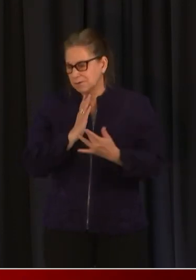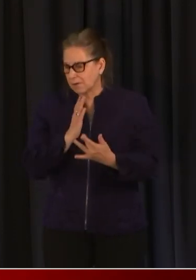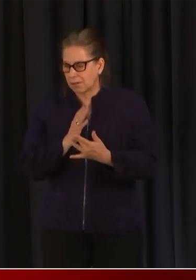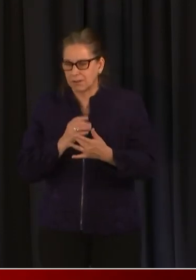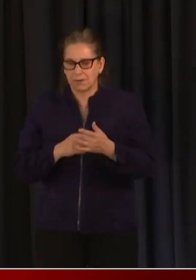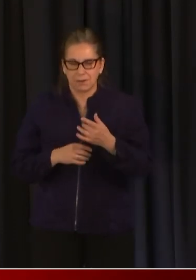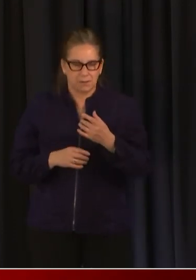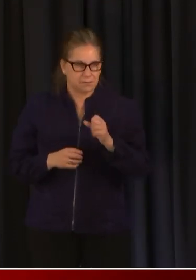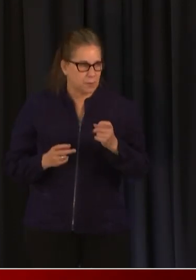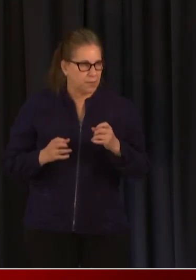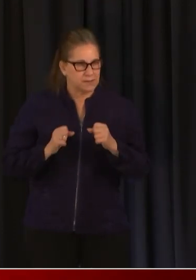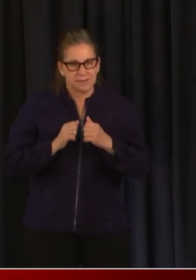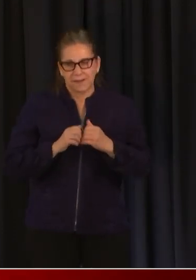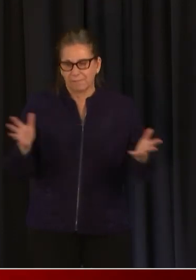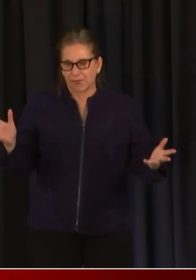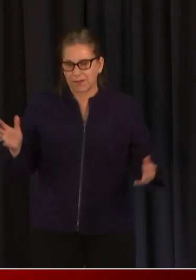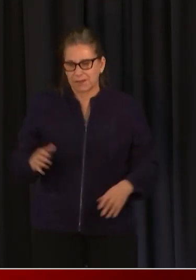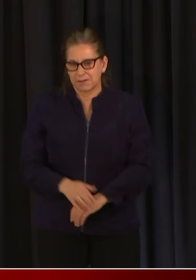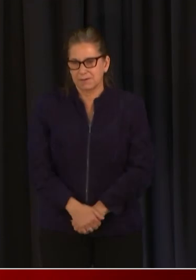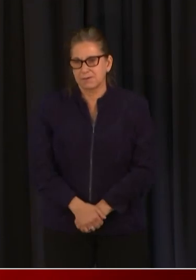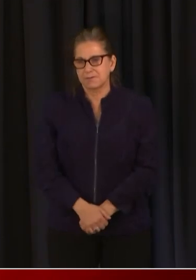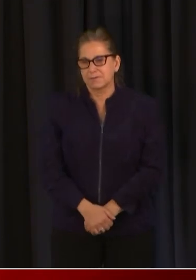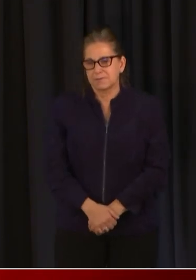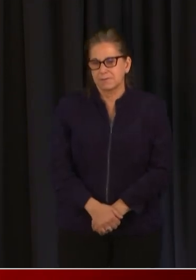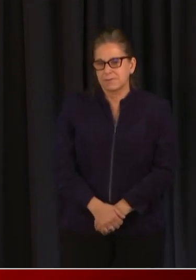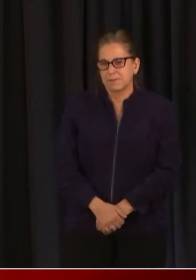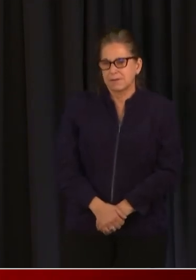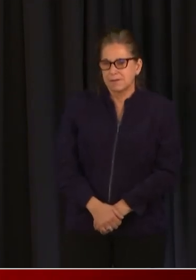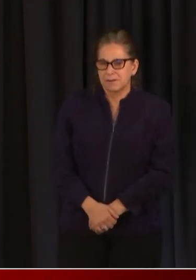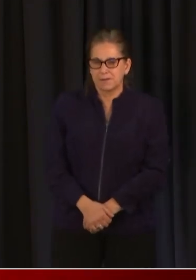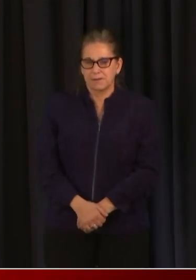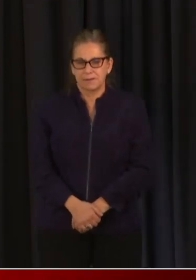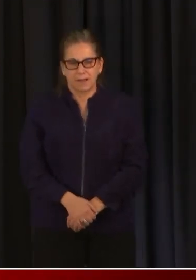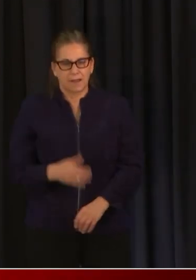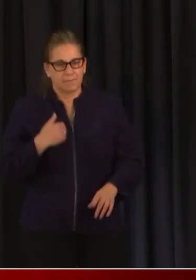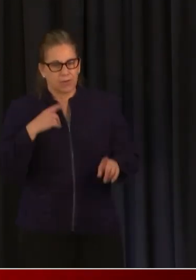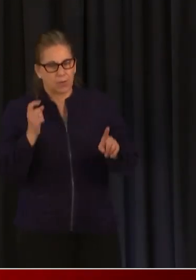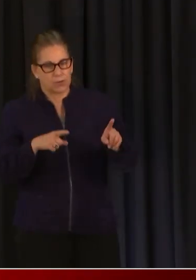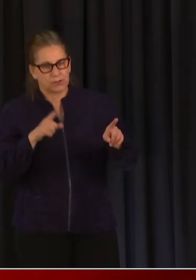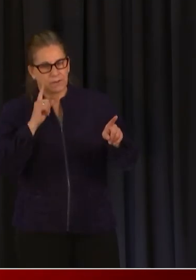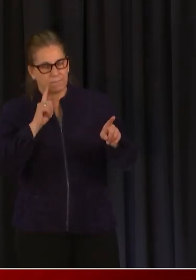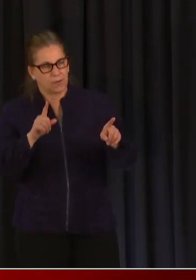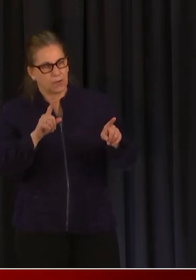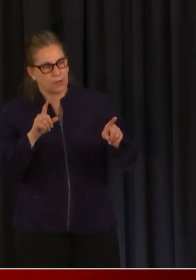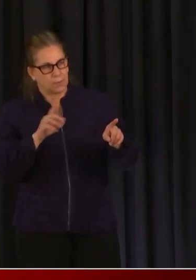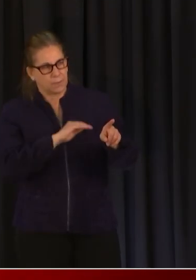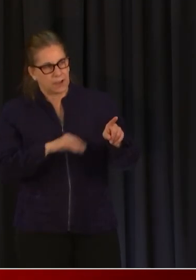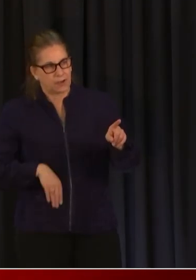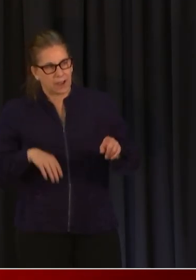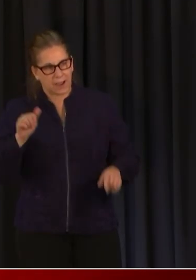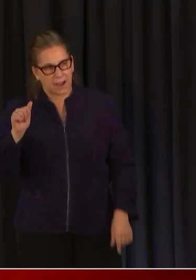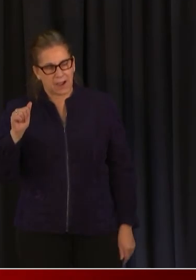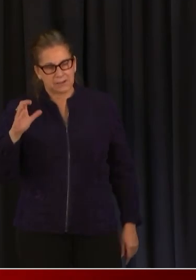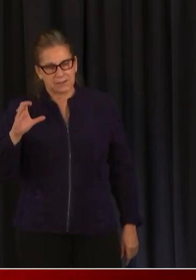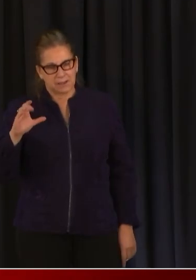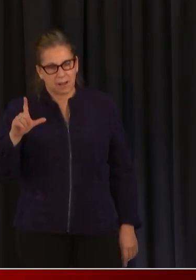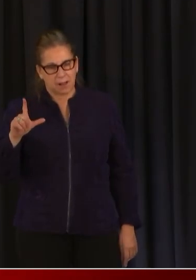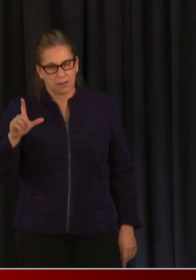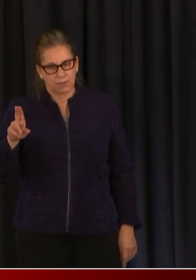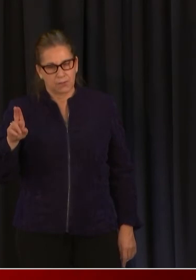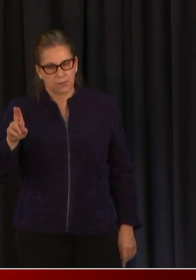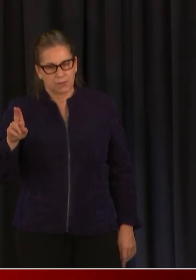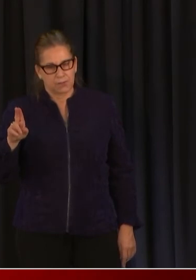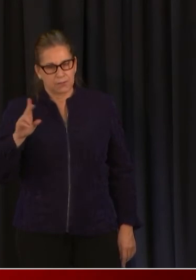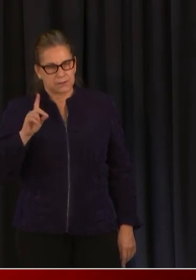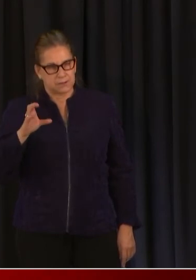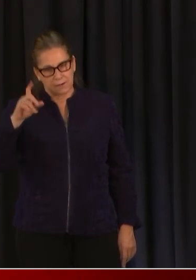clinic. Thank you so much. And then for Mayor Bowser, the DC ACLU announced today that the DC government is paying $1.6 million